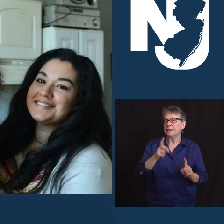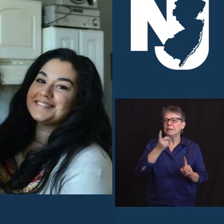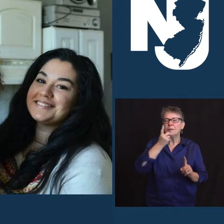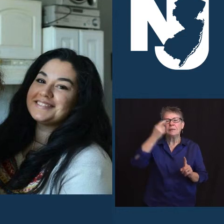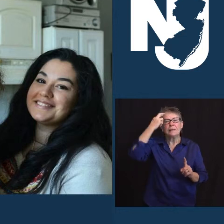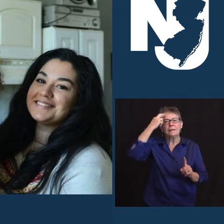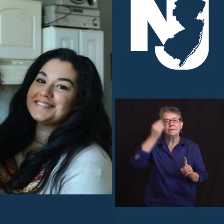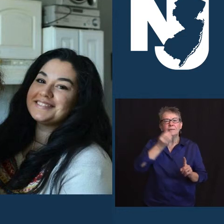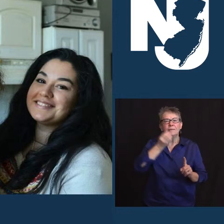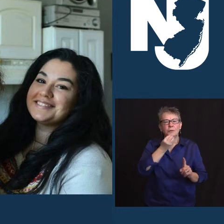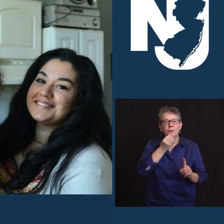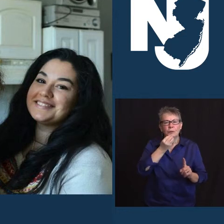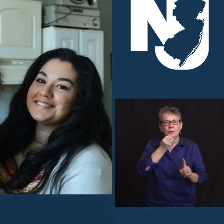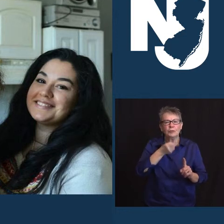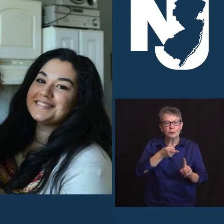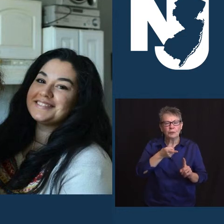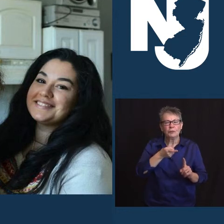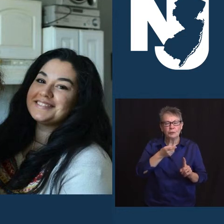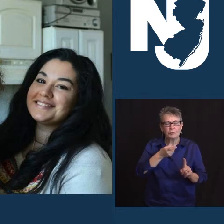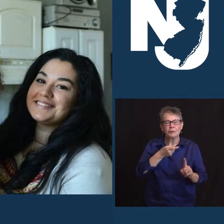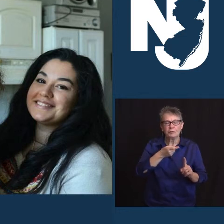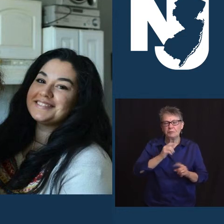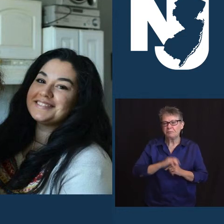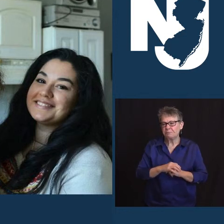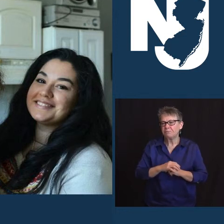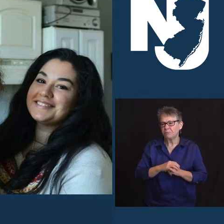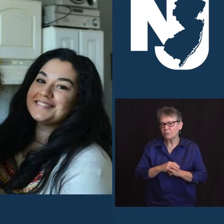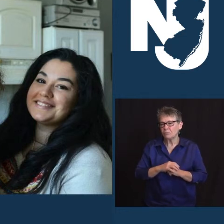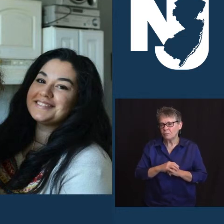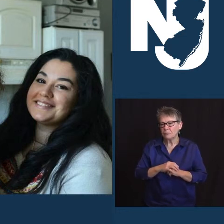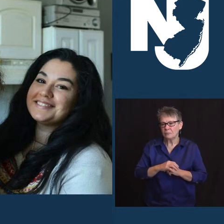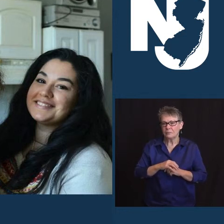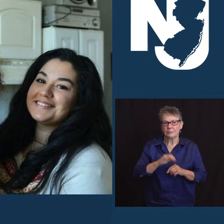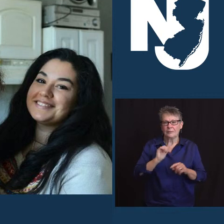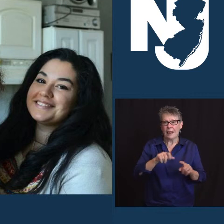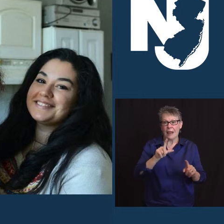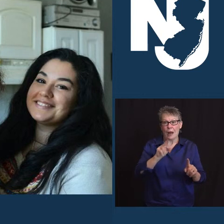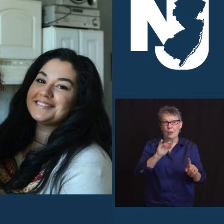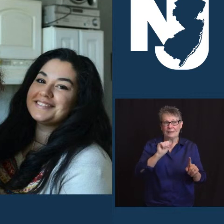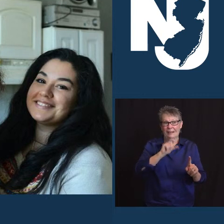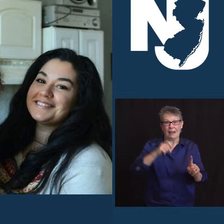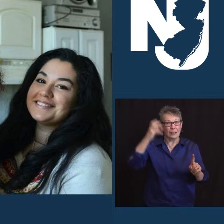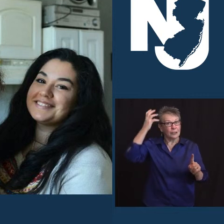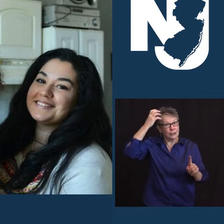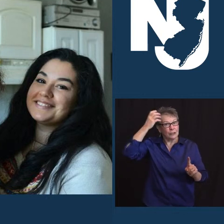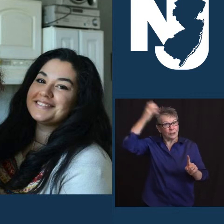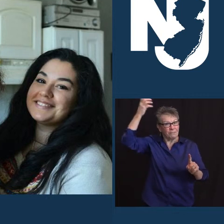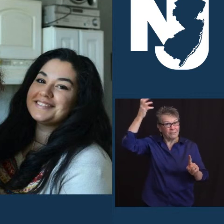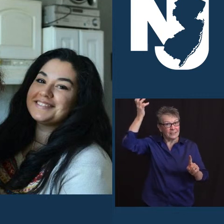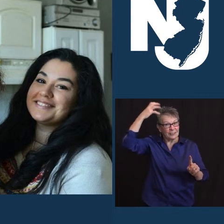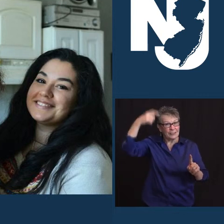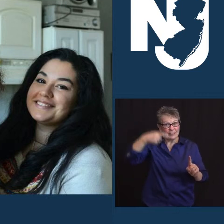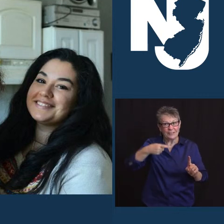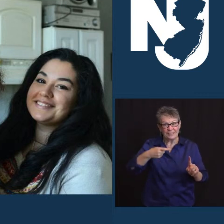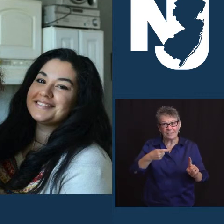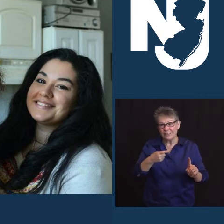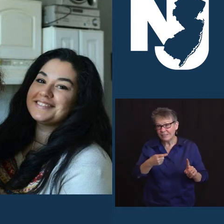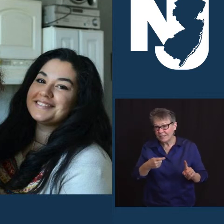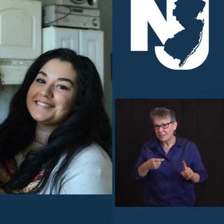Thomas and Luis is the chef, that's him there, Geronimo. I had the opportunity to check in with Tom on Friday. They